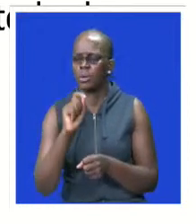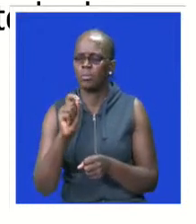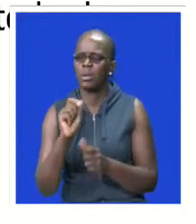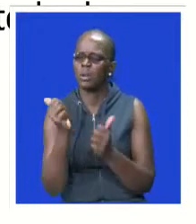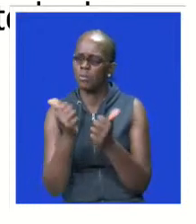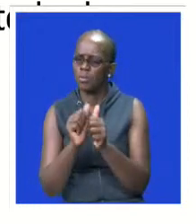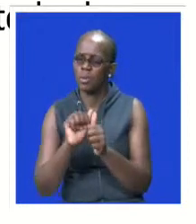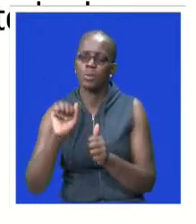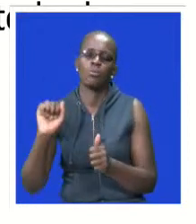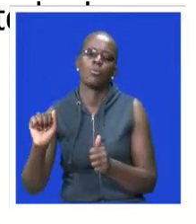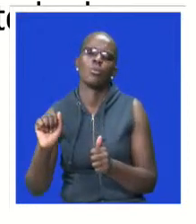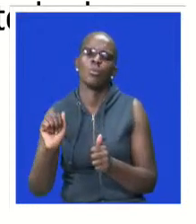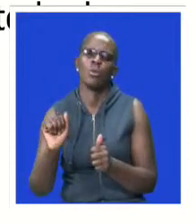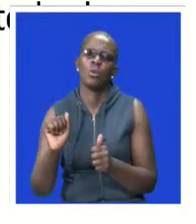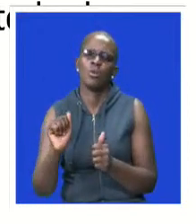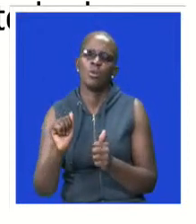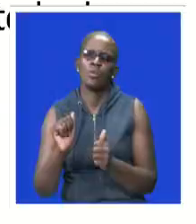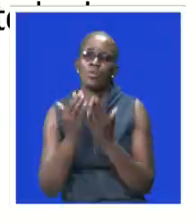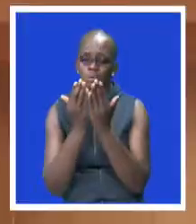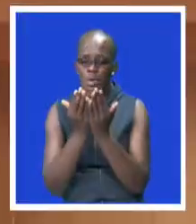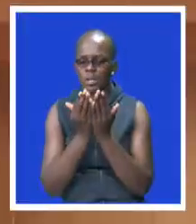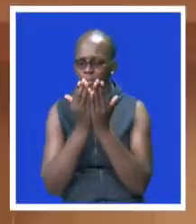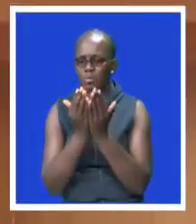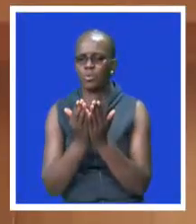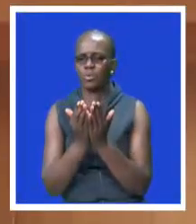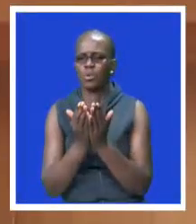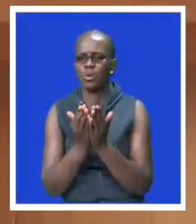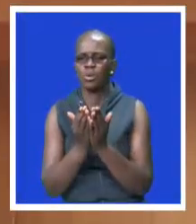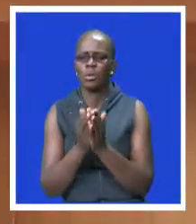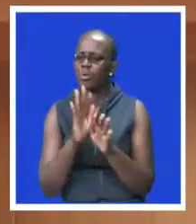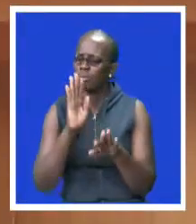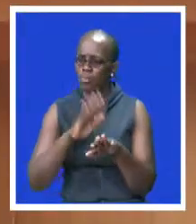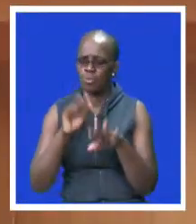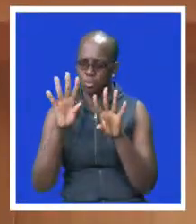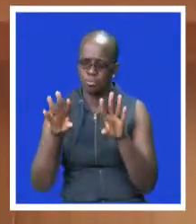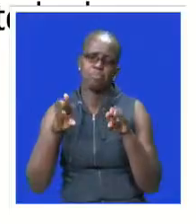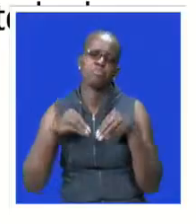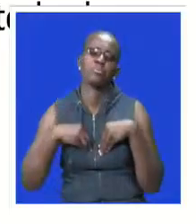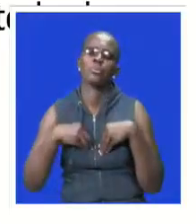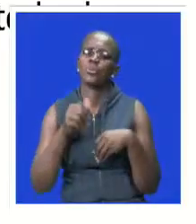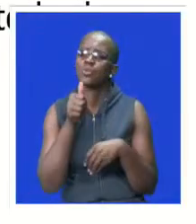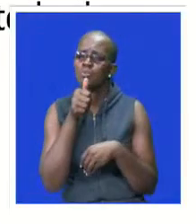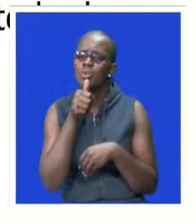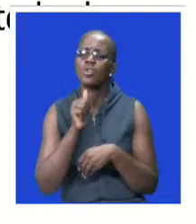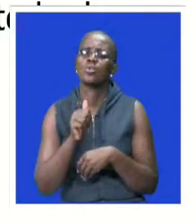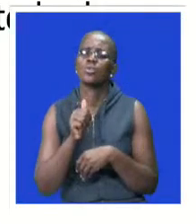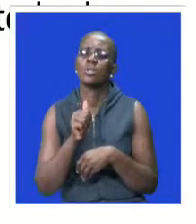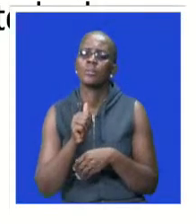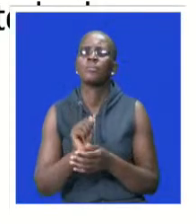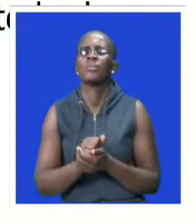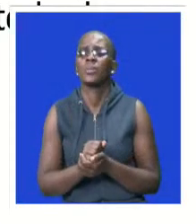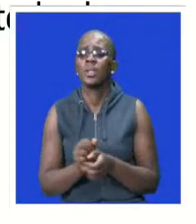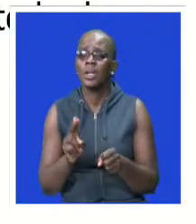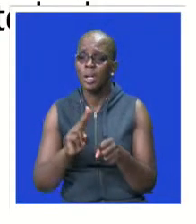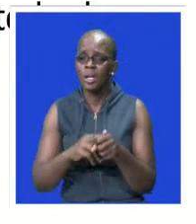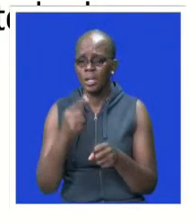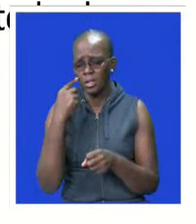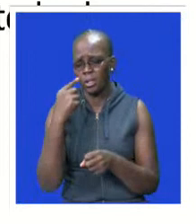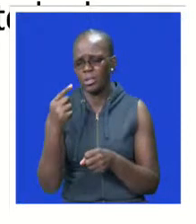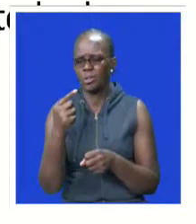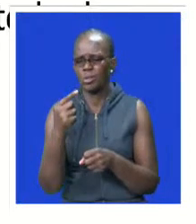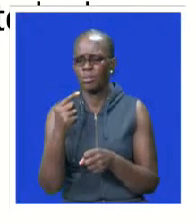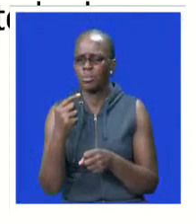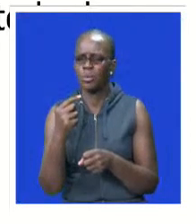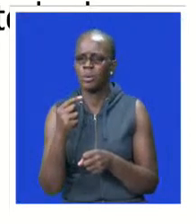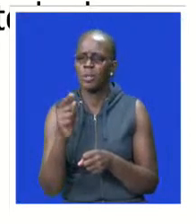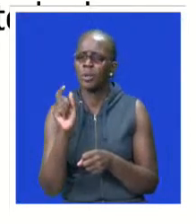academic purposes, you are not allowed to use such language, all right? Even this one, how are you? Yeah,